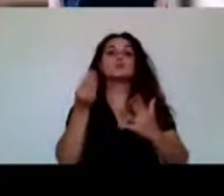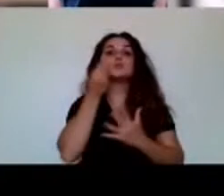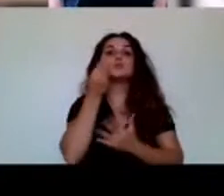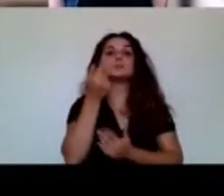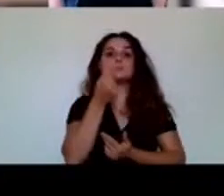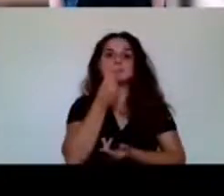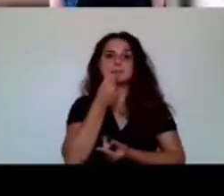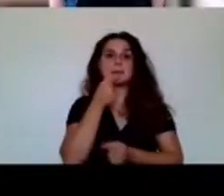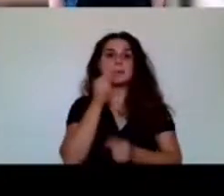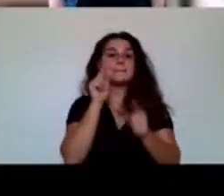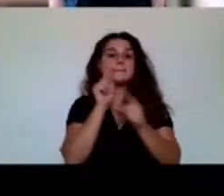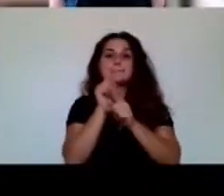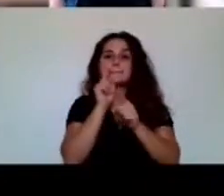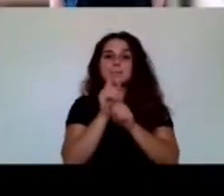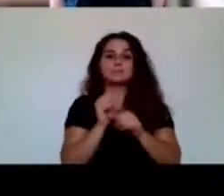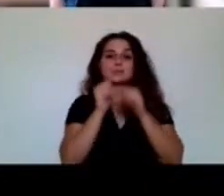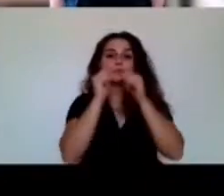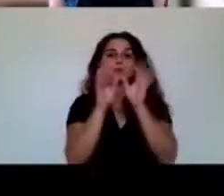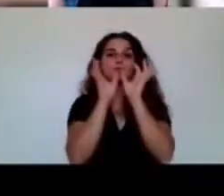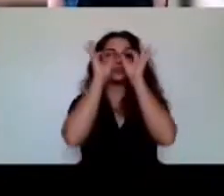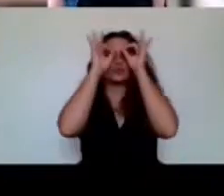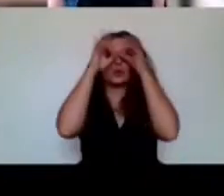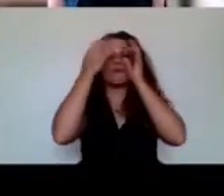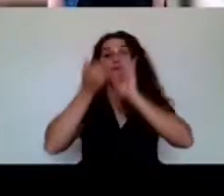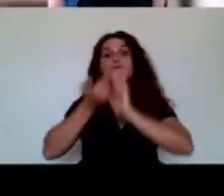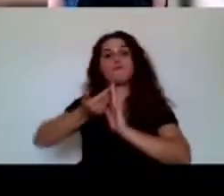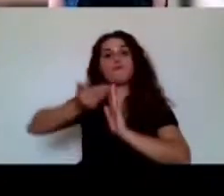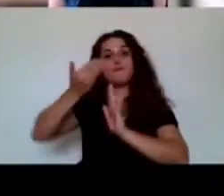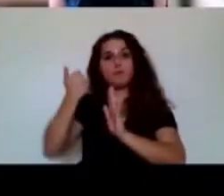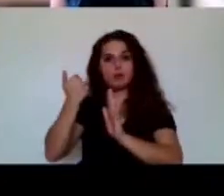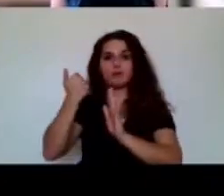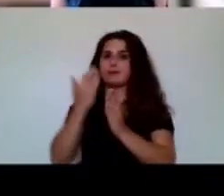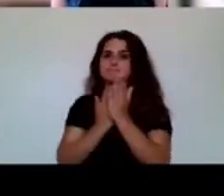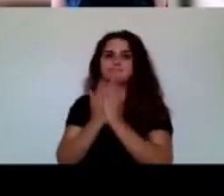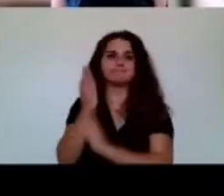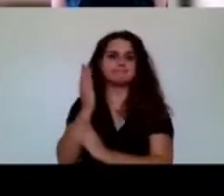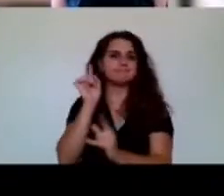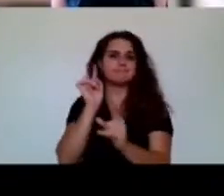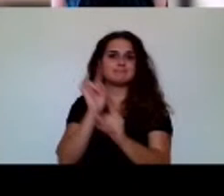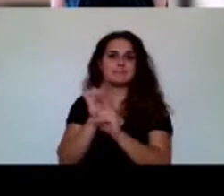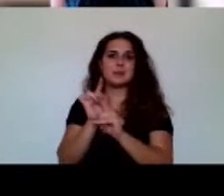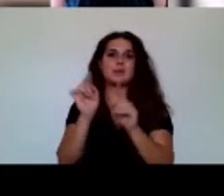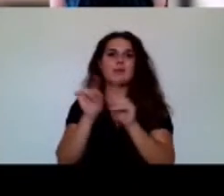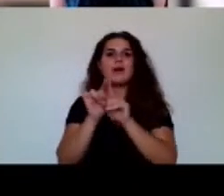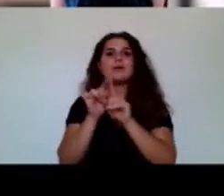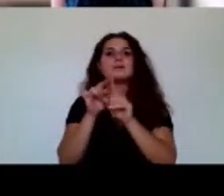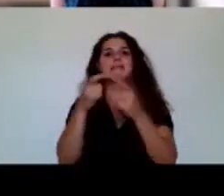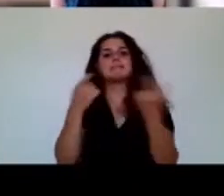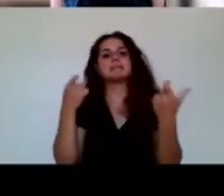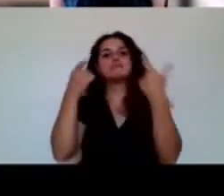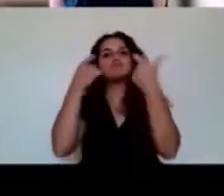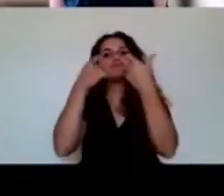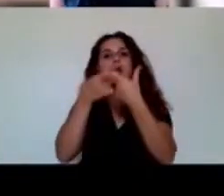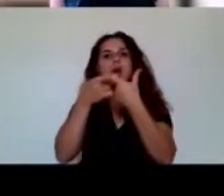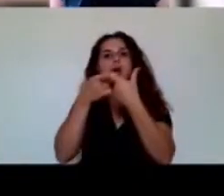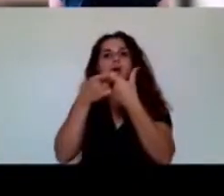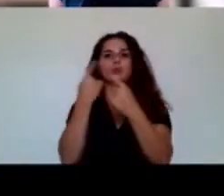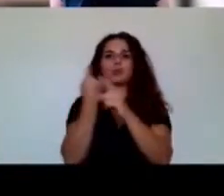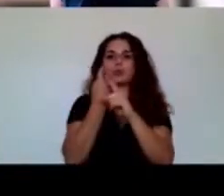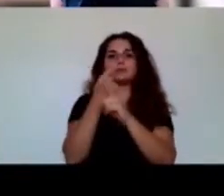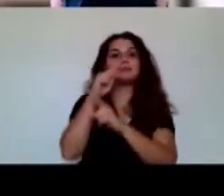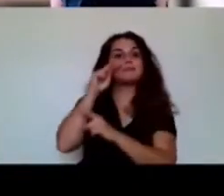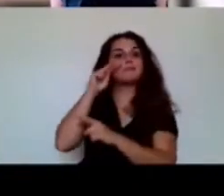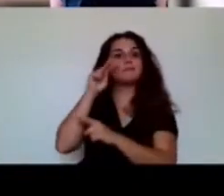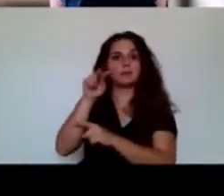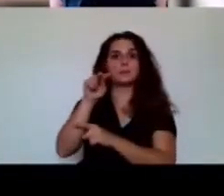even after the subject takes the goggles off, there still isn't a perfect relationship between what they're seeing